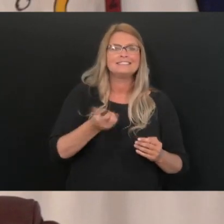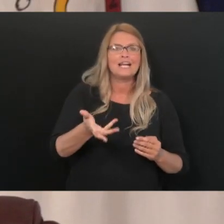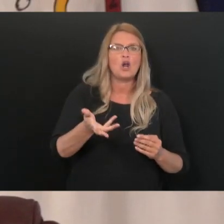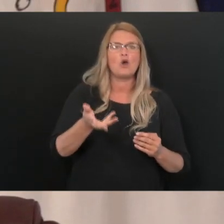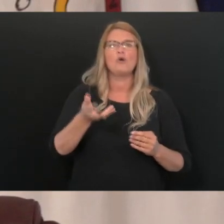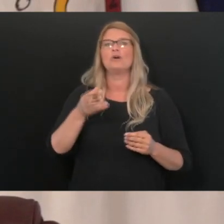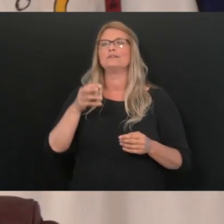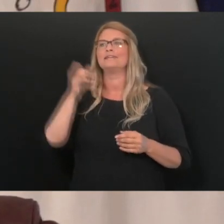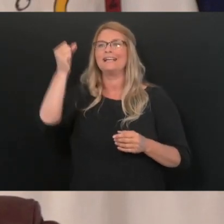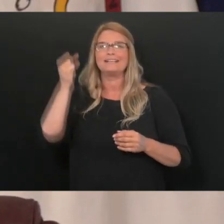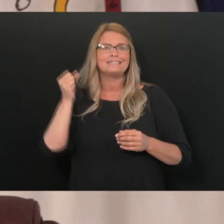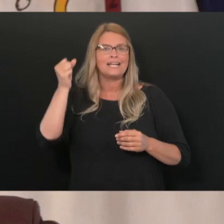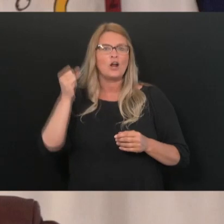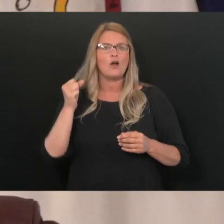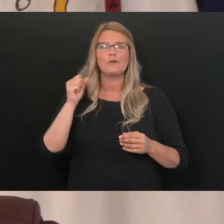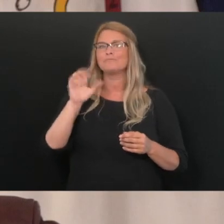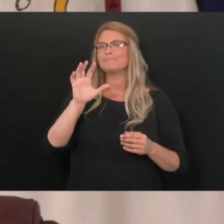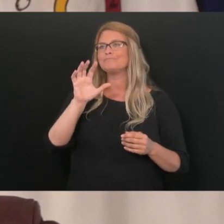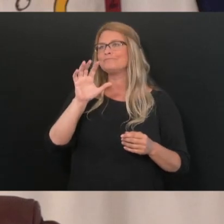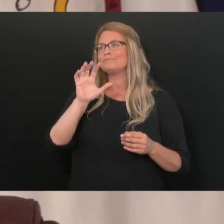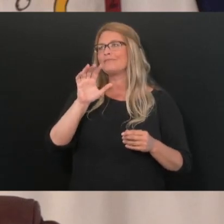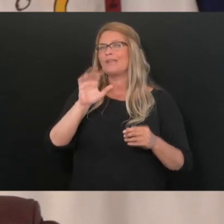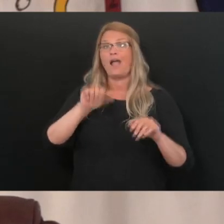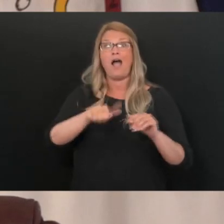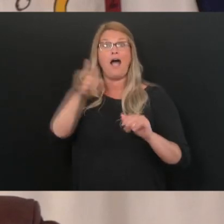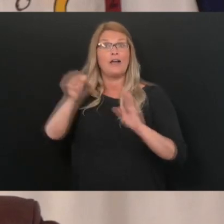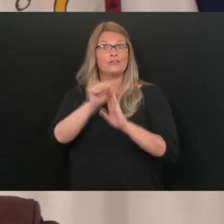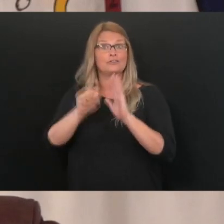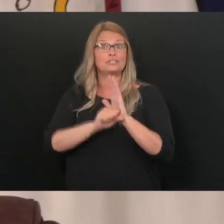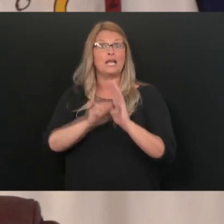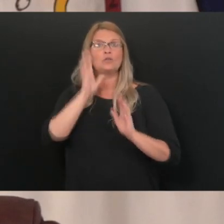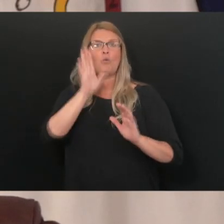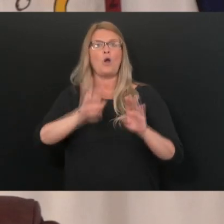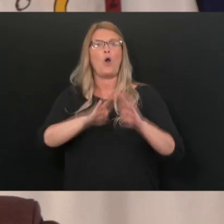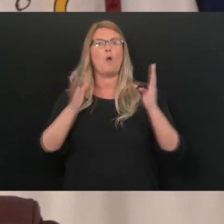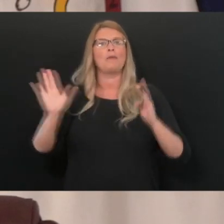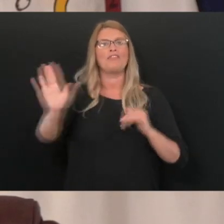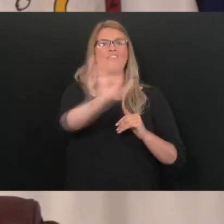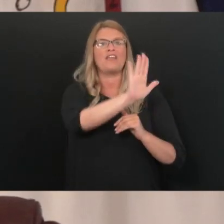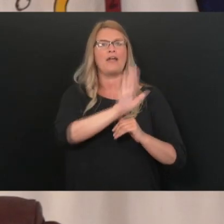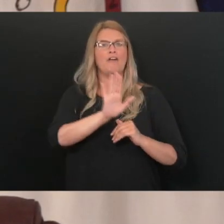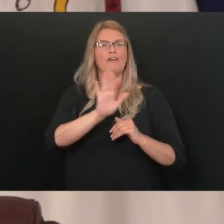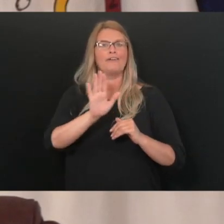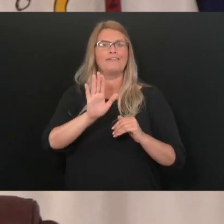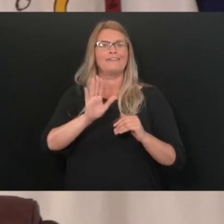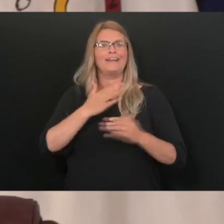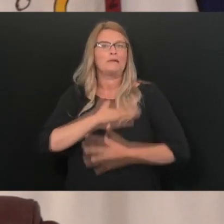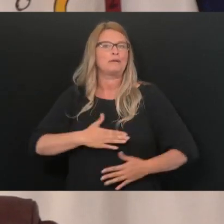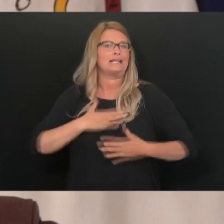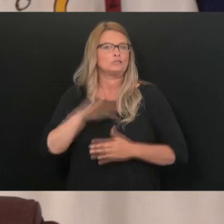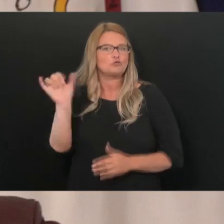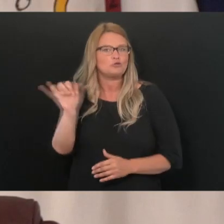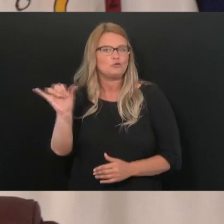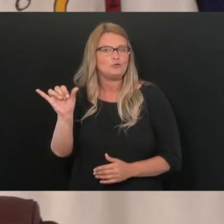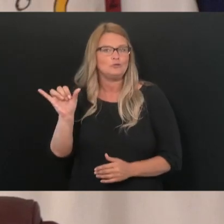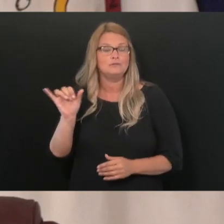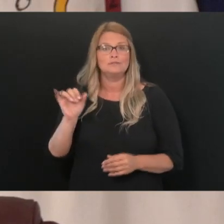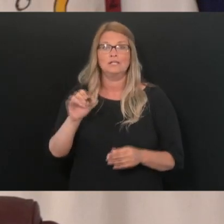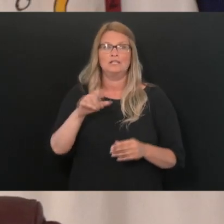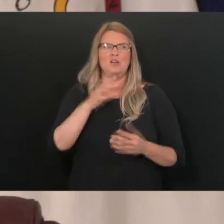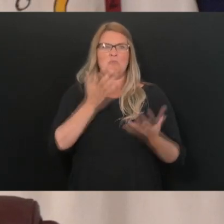whatever like that, that other states will be opening as well. And so the attraction to come to us